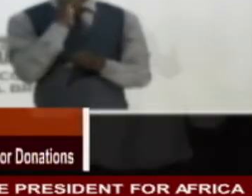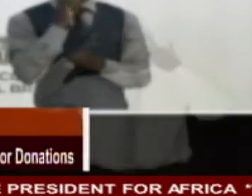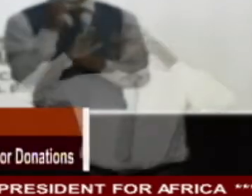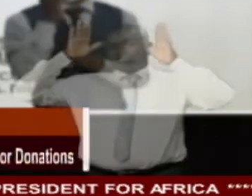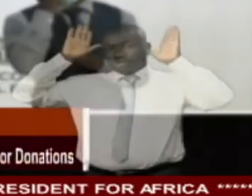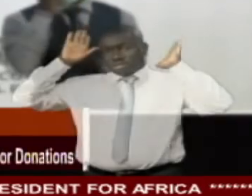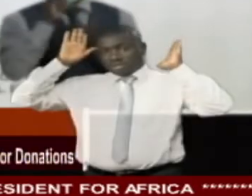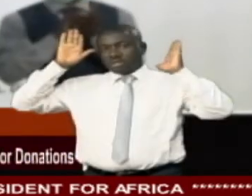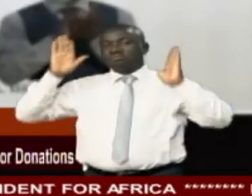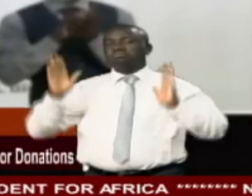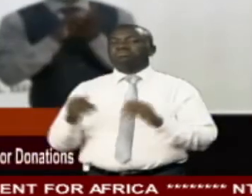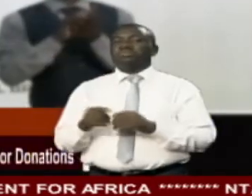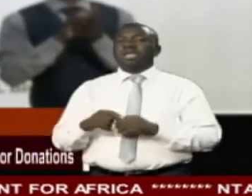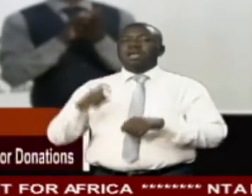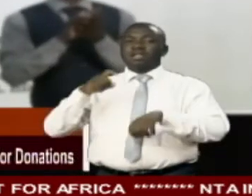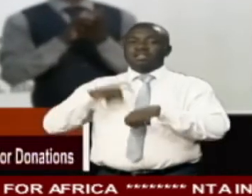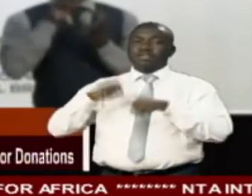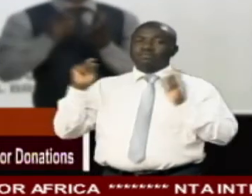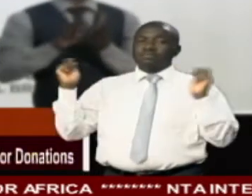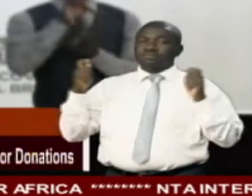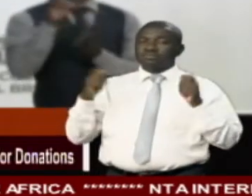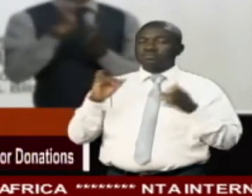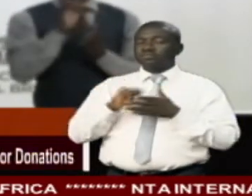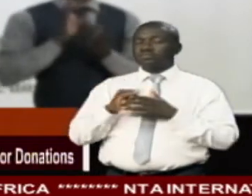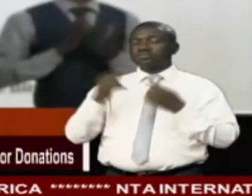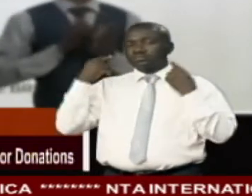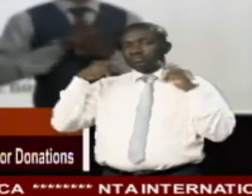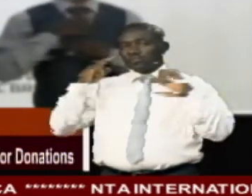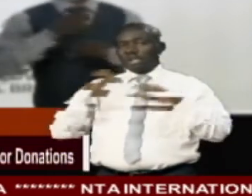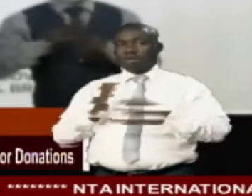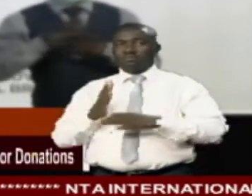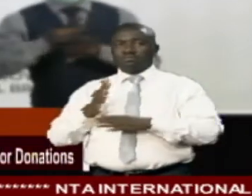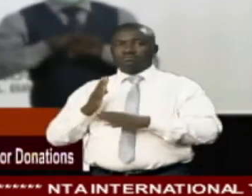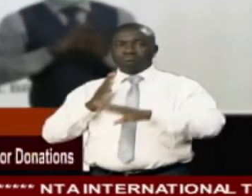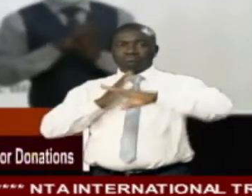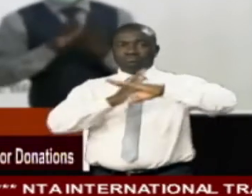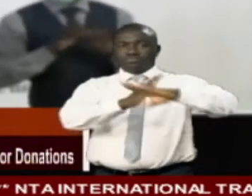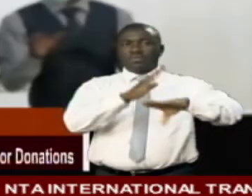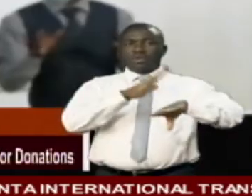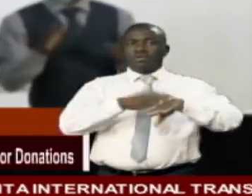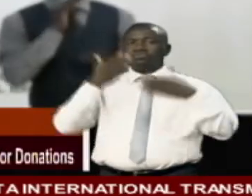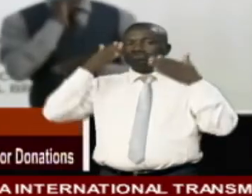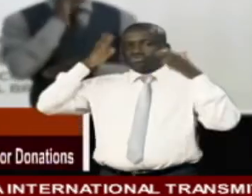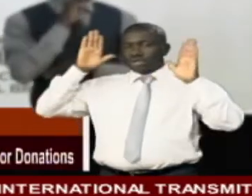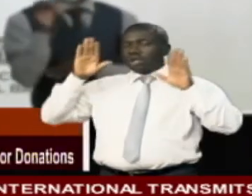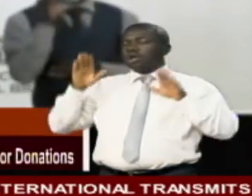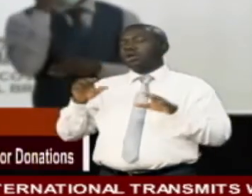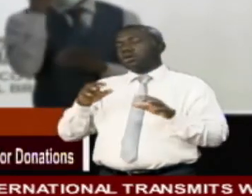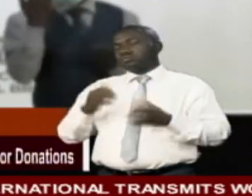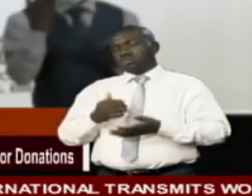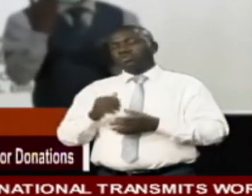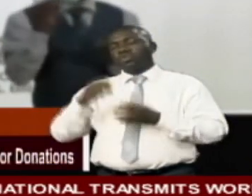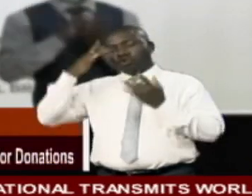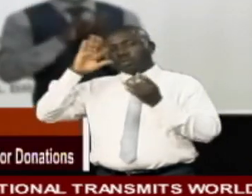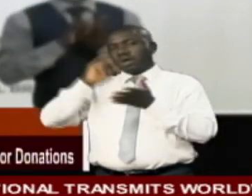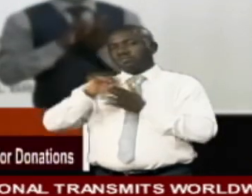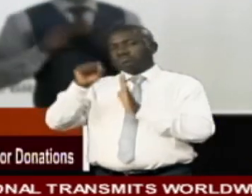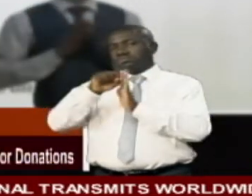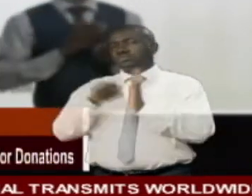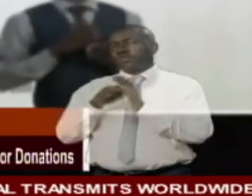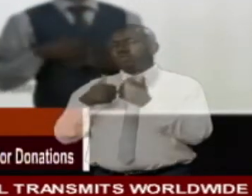And state governments that have announced ban on Salah festivities and hope the move will be replicated by other